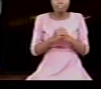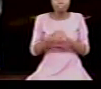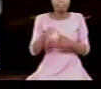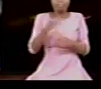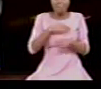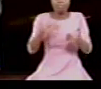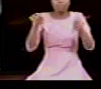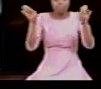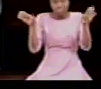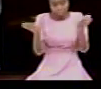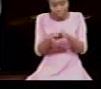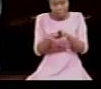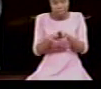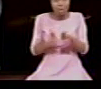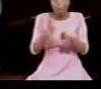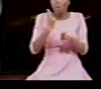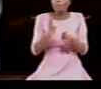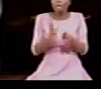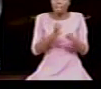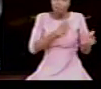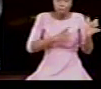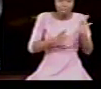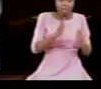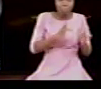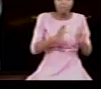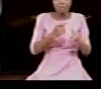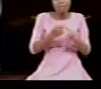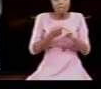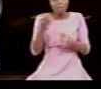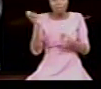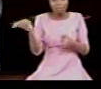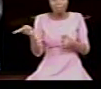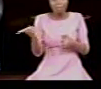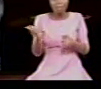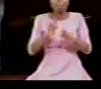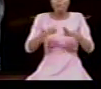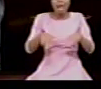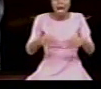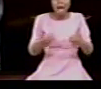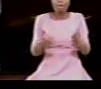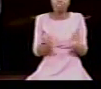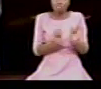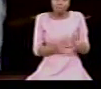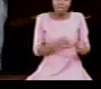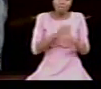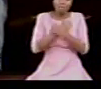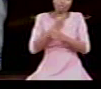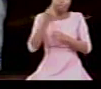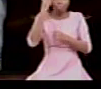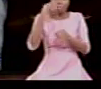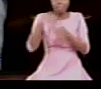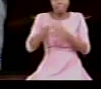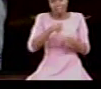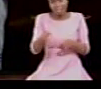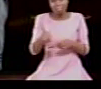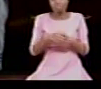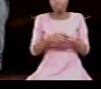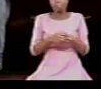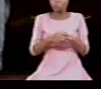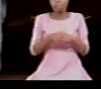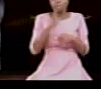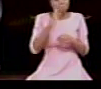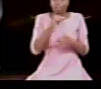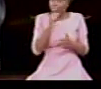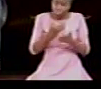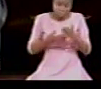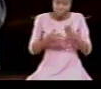and shutteth up his bowels of mercy or compassion upon him, how dwelleth the love of God in him? You're not born again.